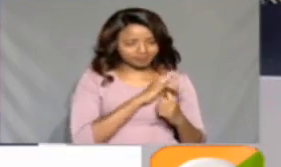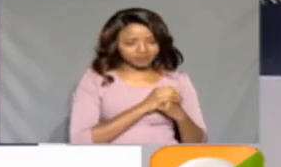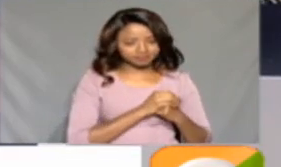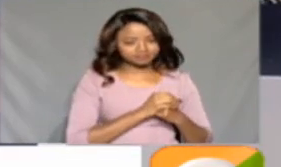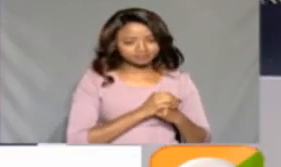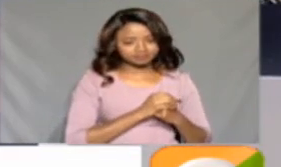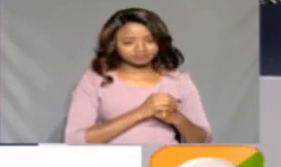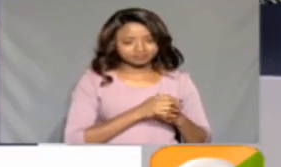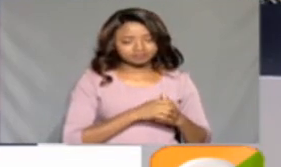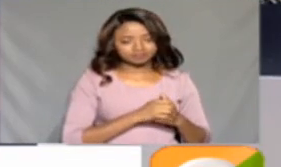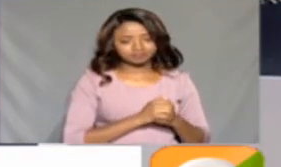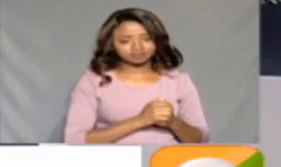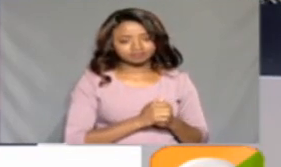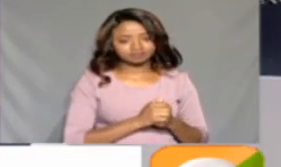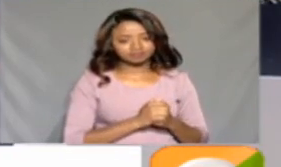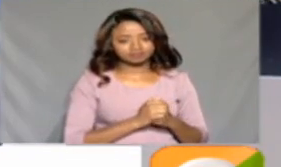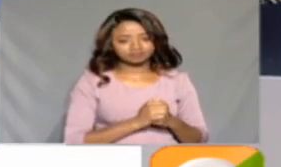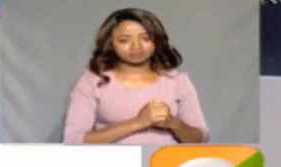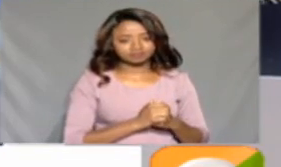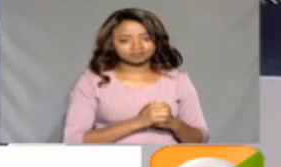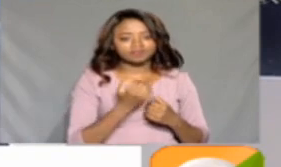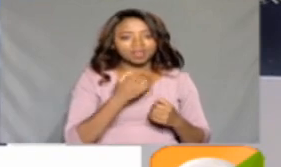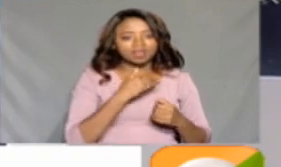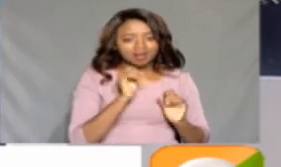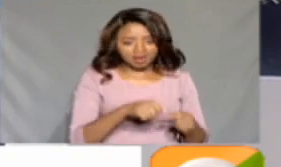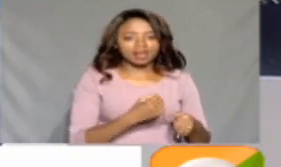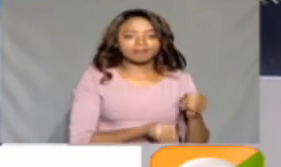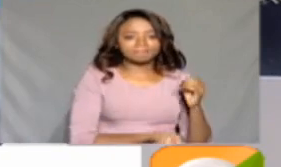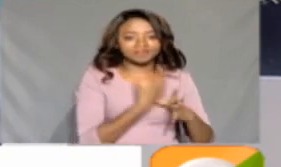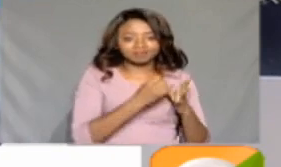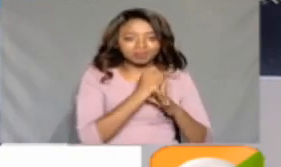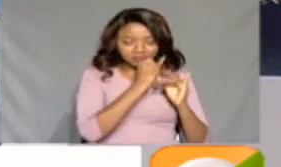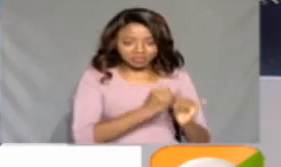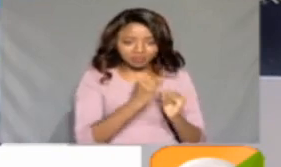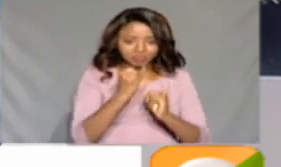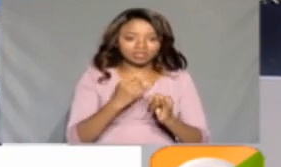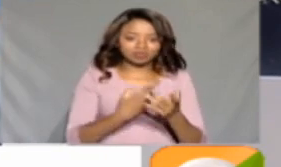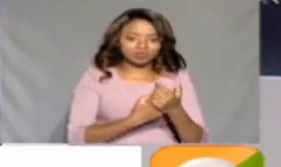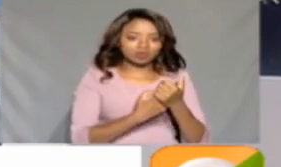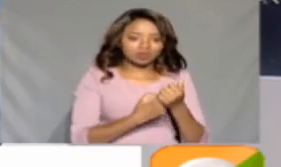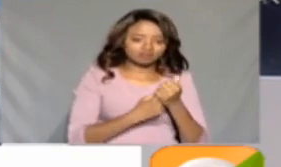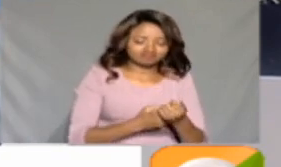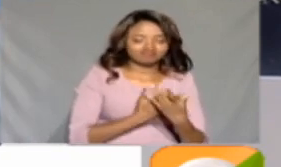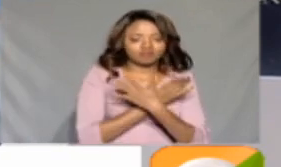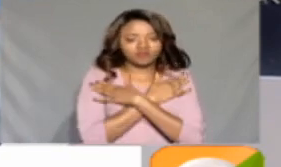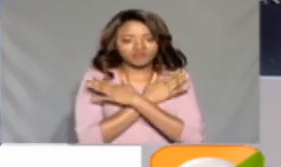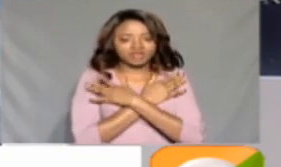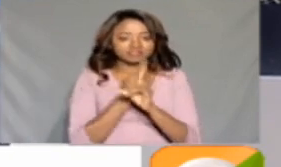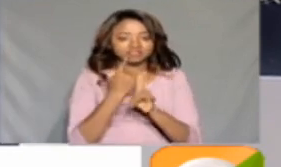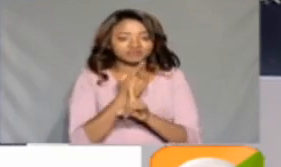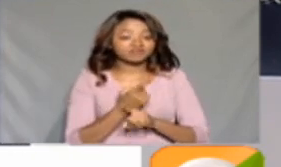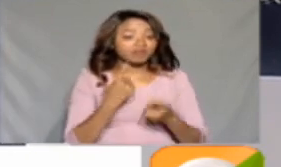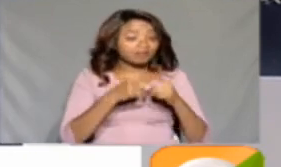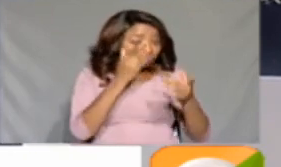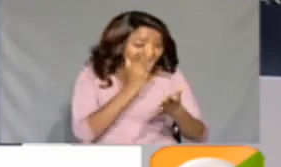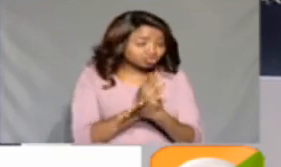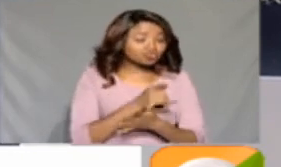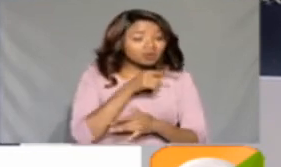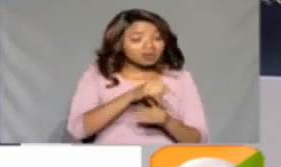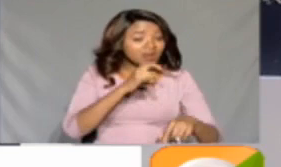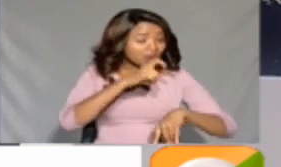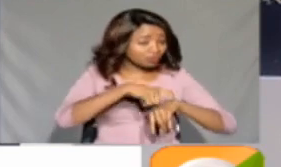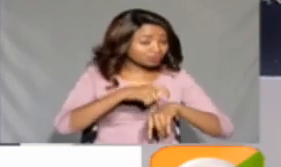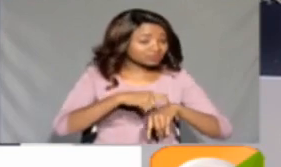before 2022, that's what we're saying, premature 2022. New Alliance says rainbow is in the offing, indispensable and inevitable. Interesting times